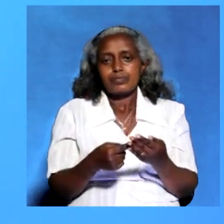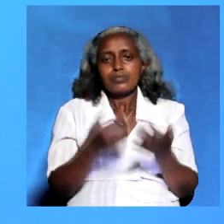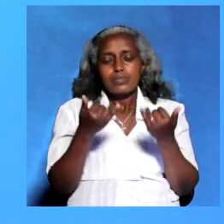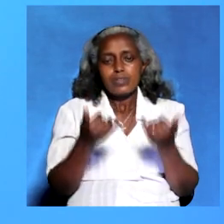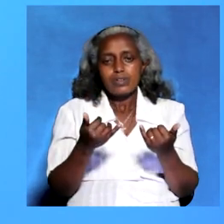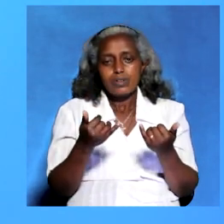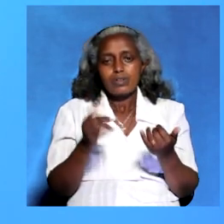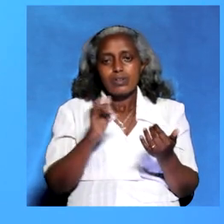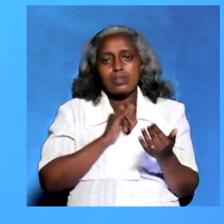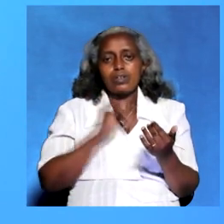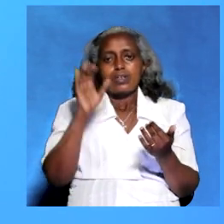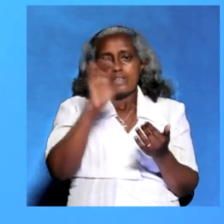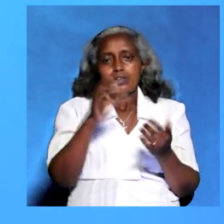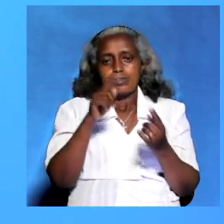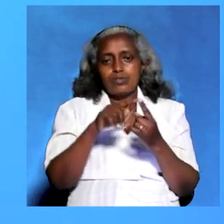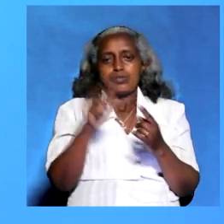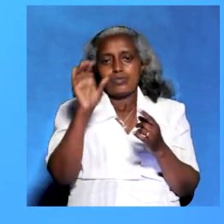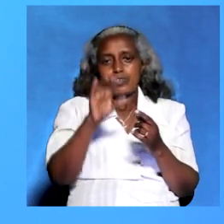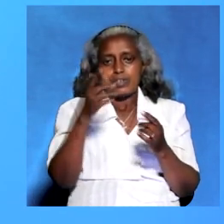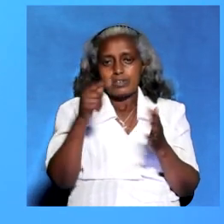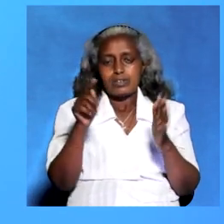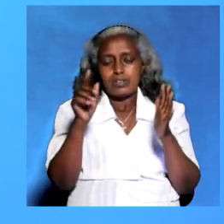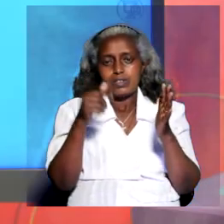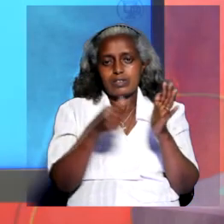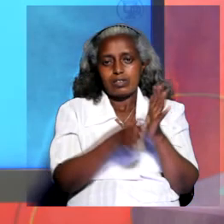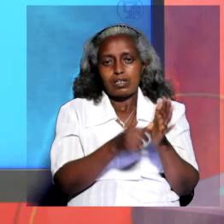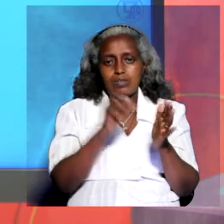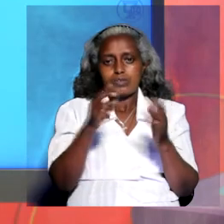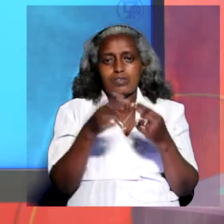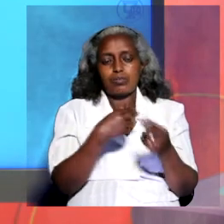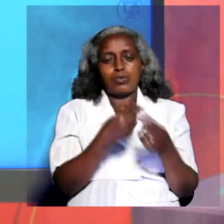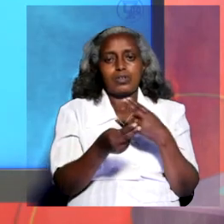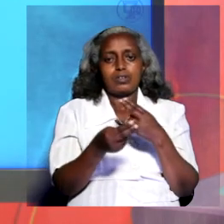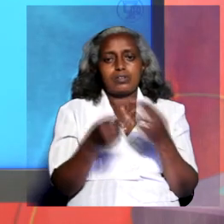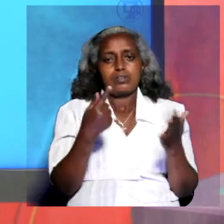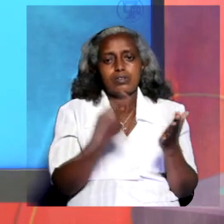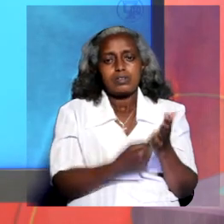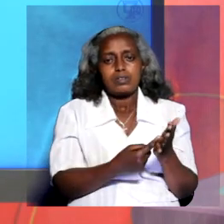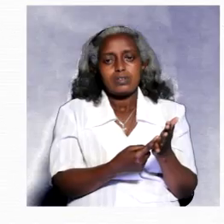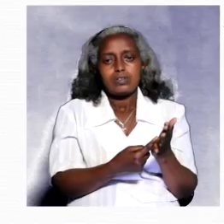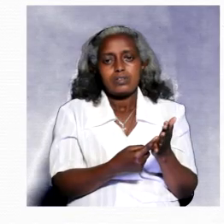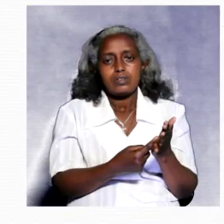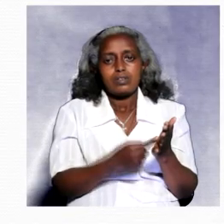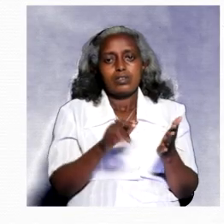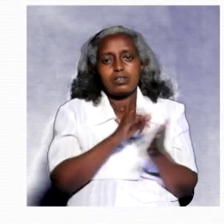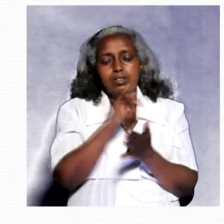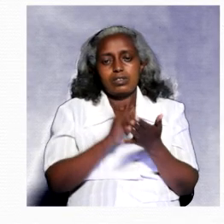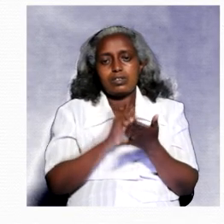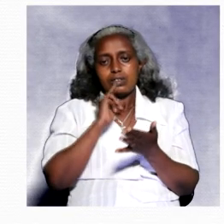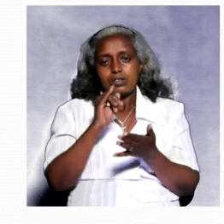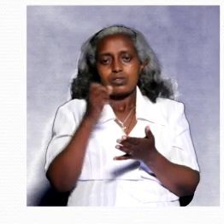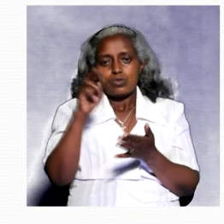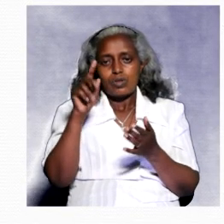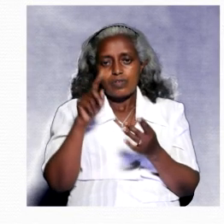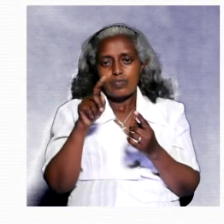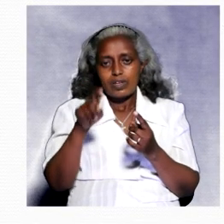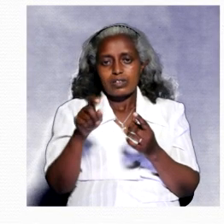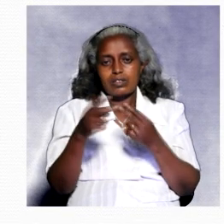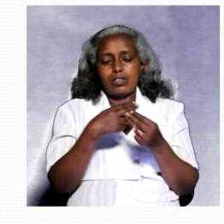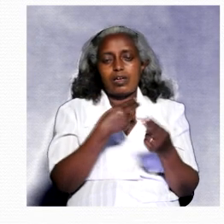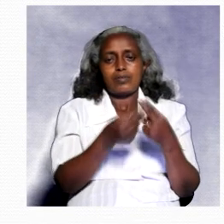now I need to find the sign of the product. So here it is 12x